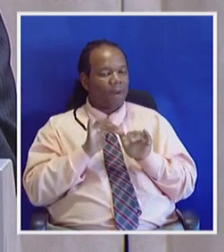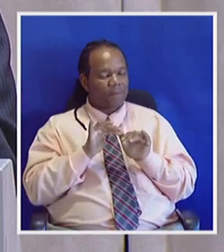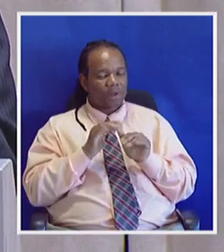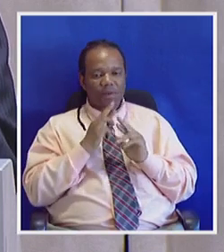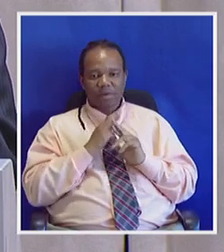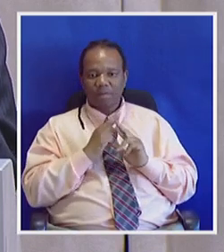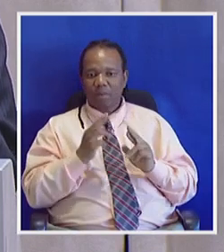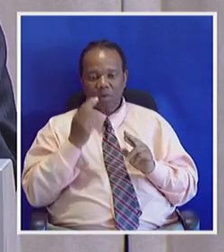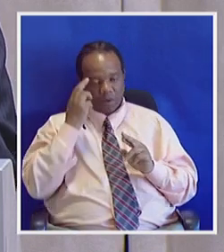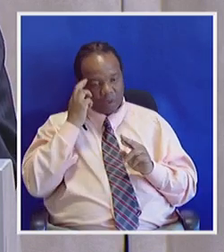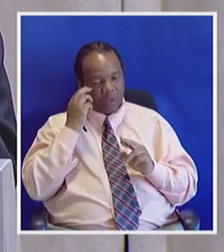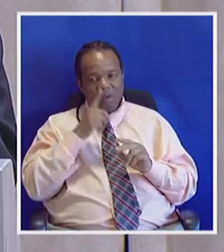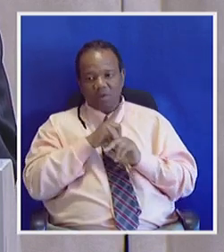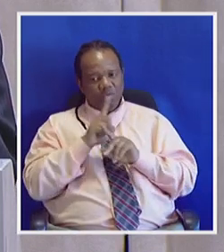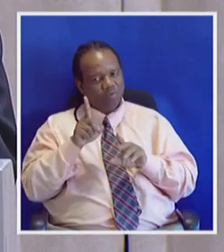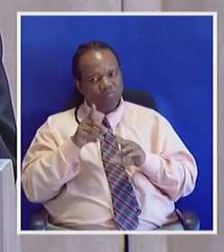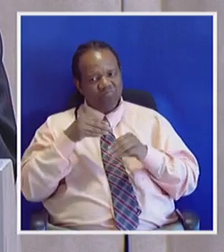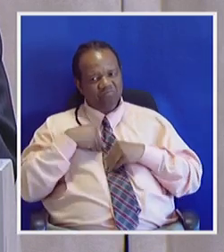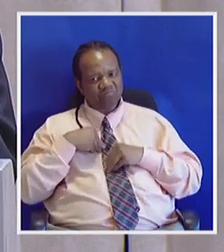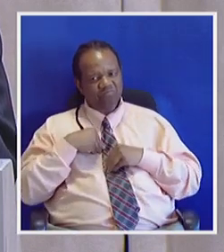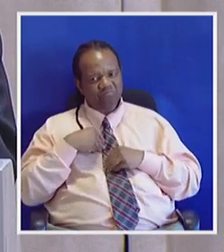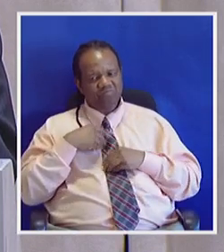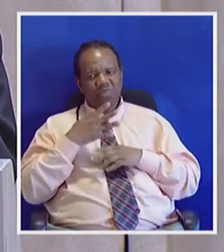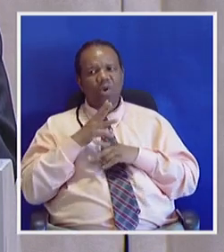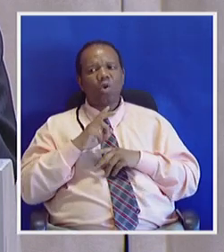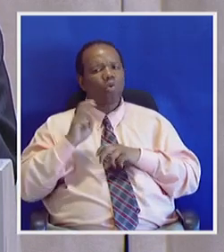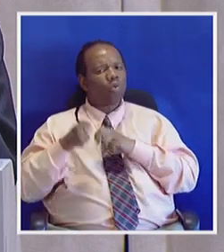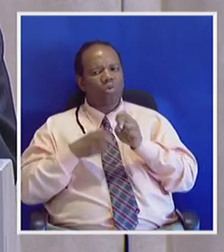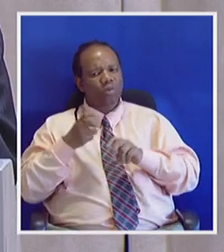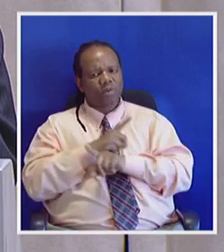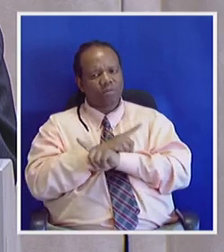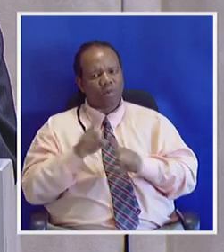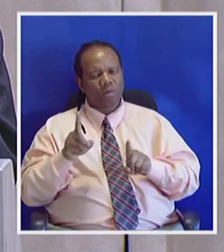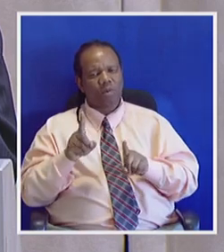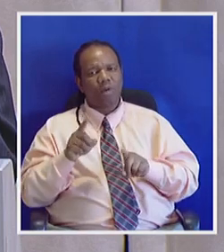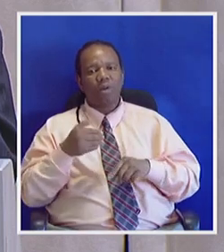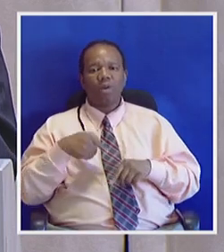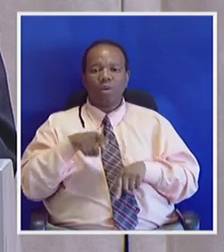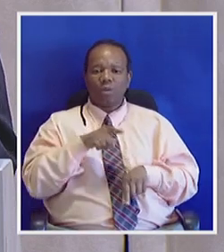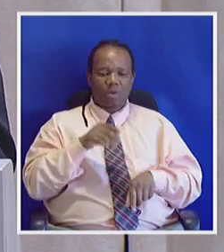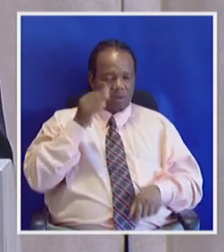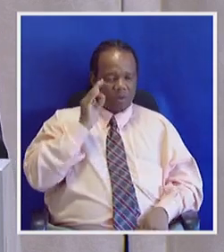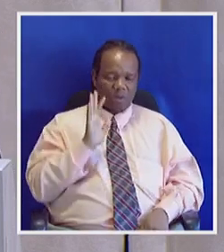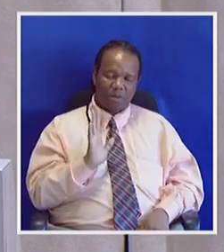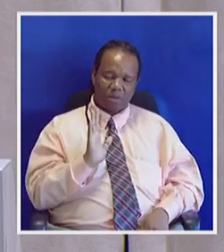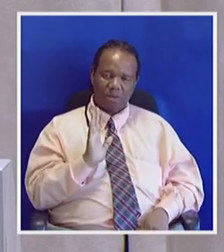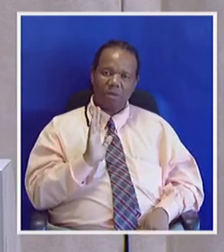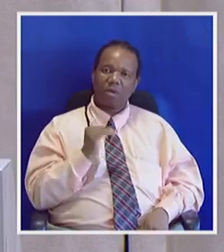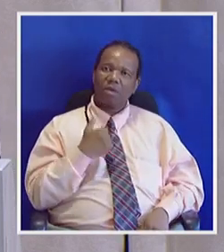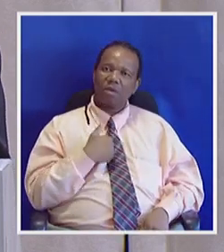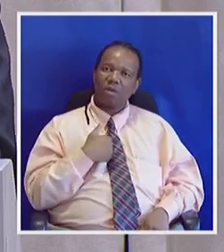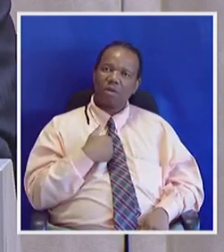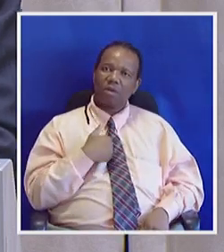allegations of corruption. Our view is, however, Our view